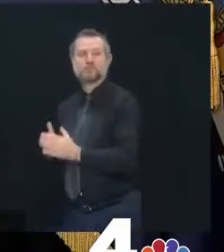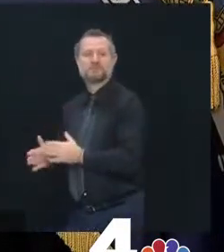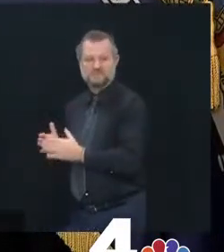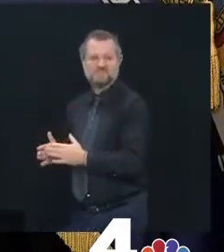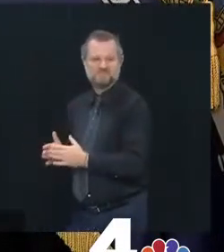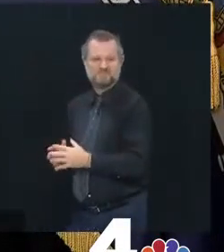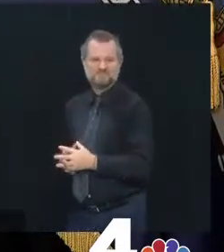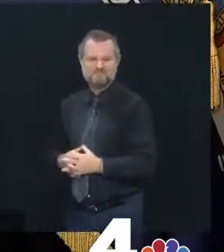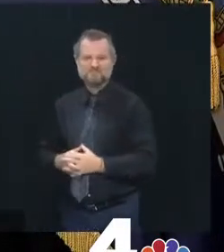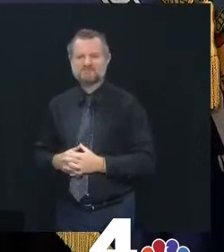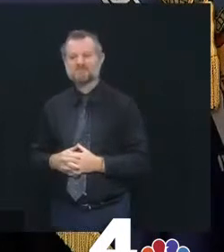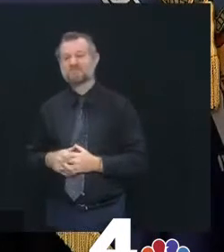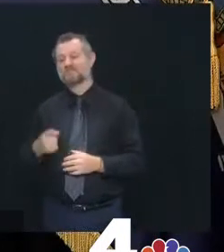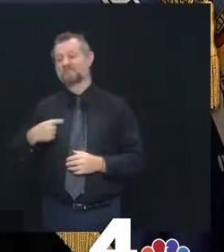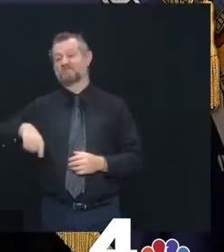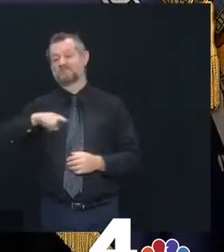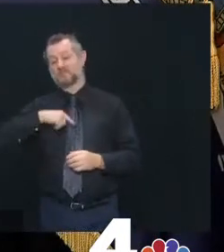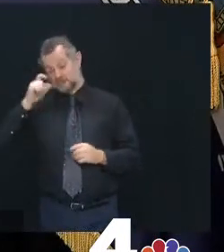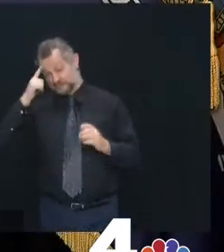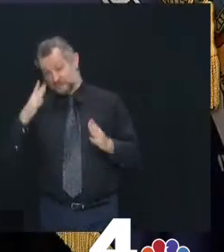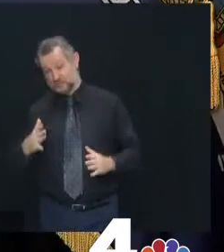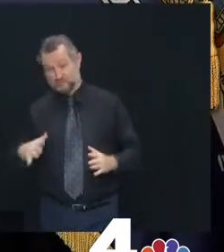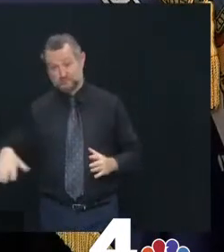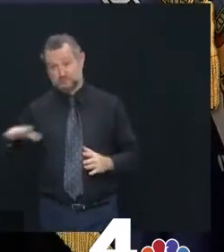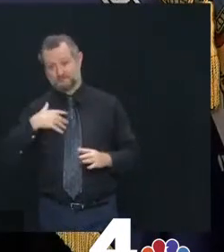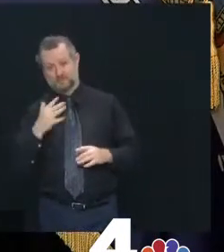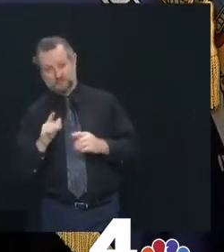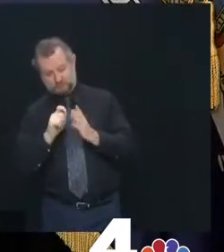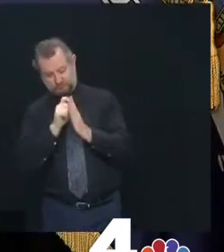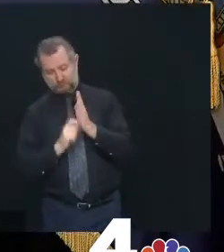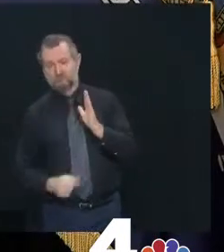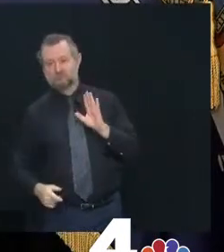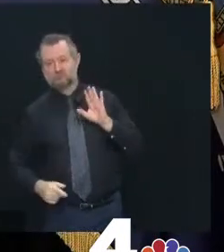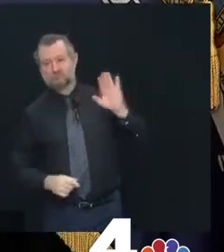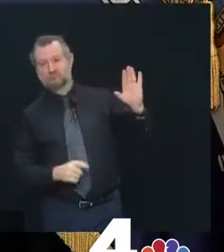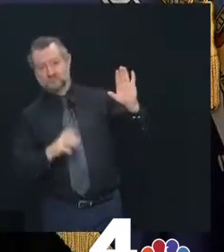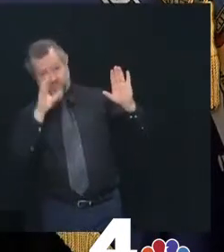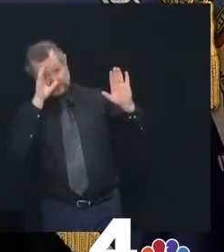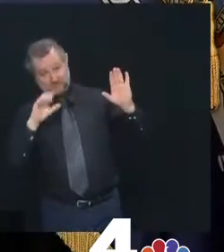The governors have posed the questions directly to the White House.